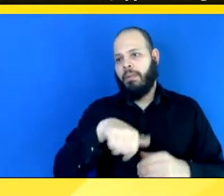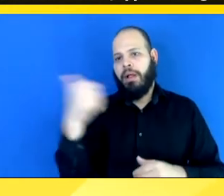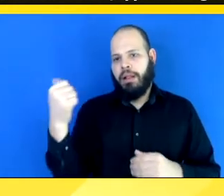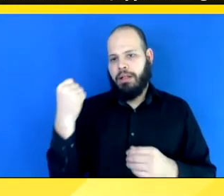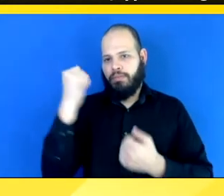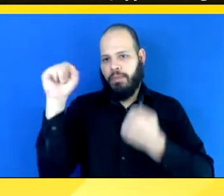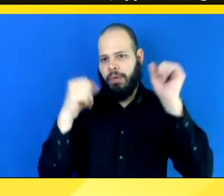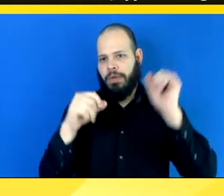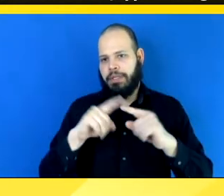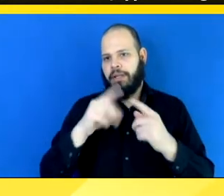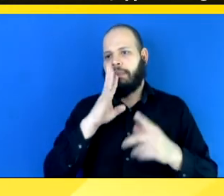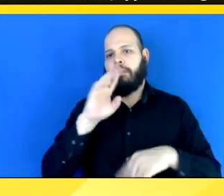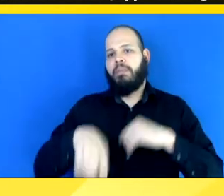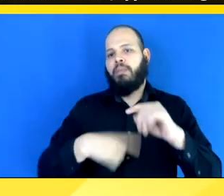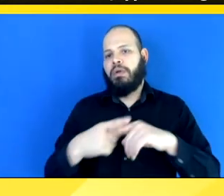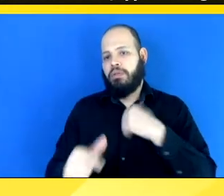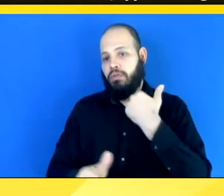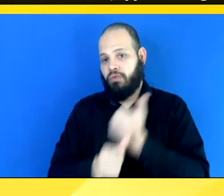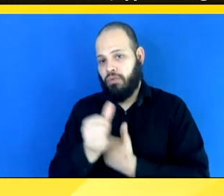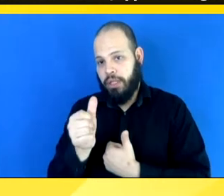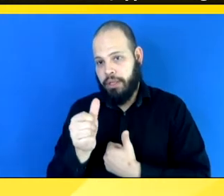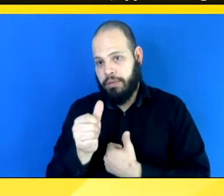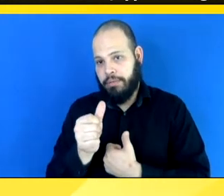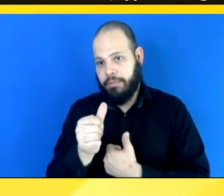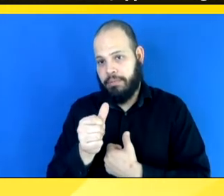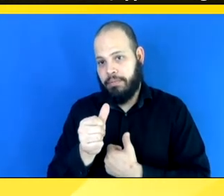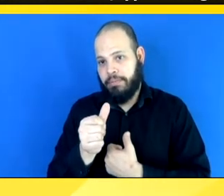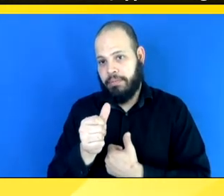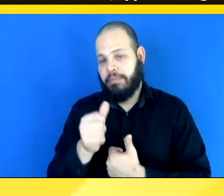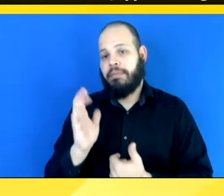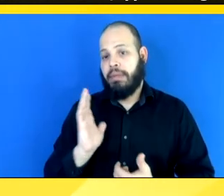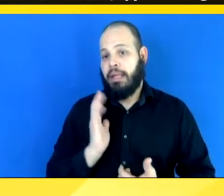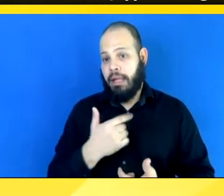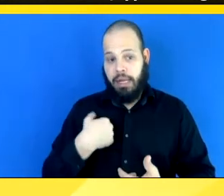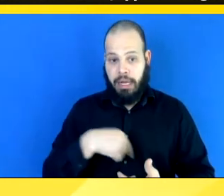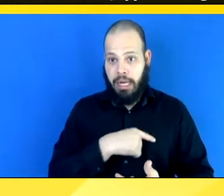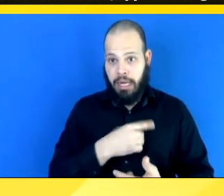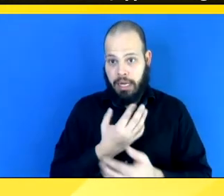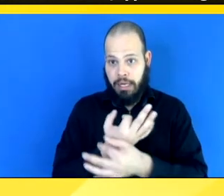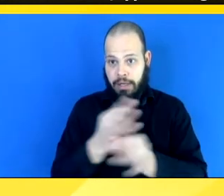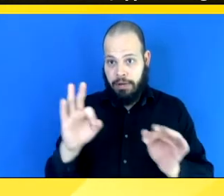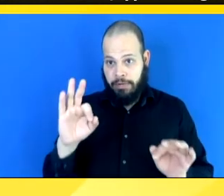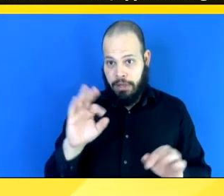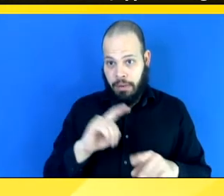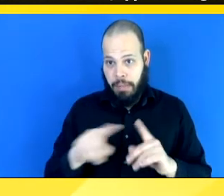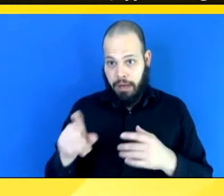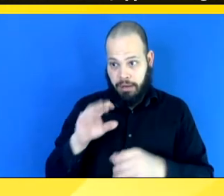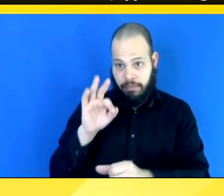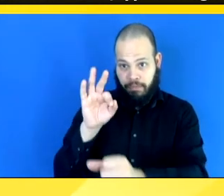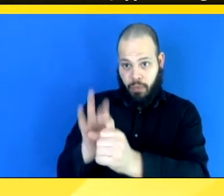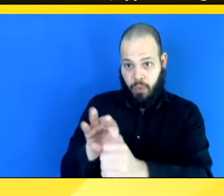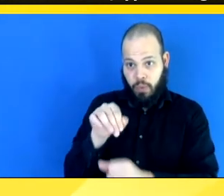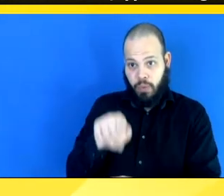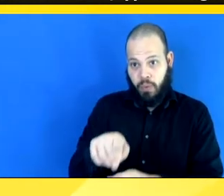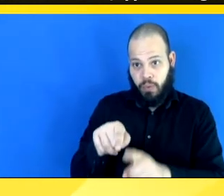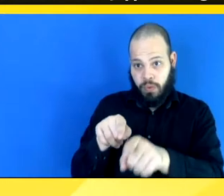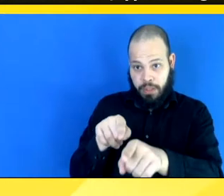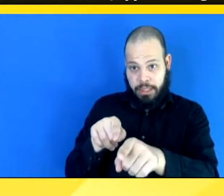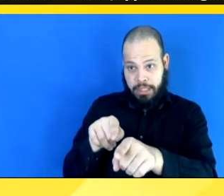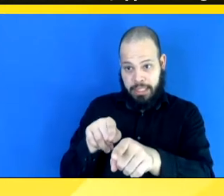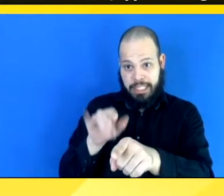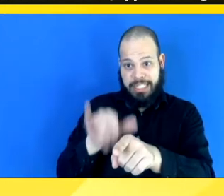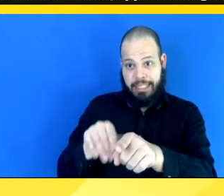free exercise of the ballot by the Negro and white masses is what created a segregated